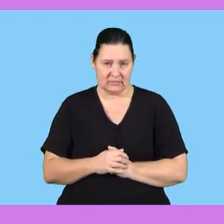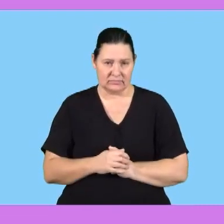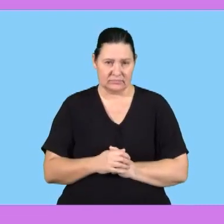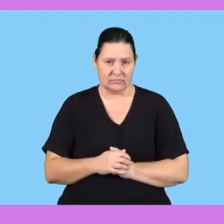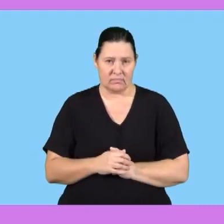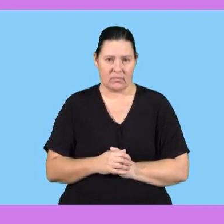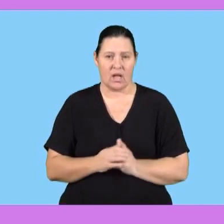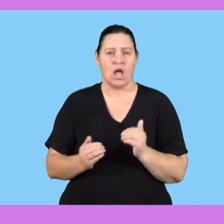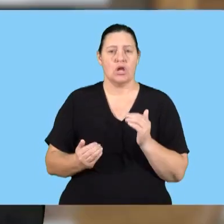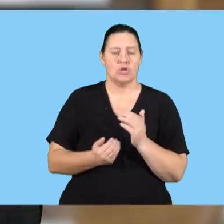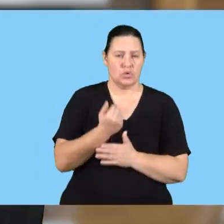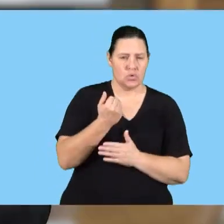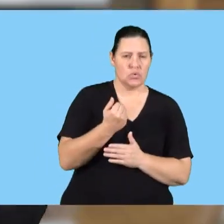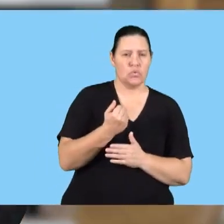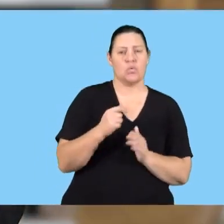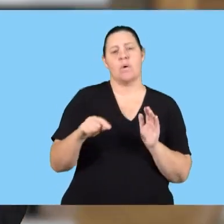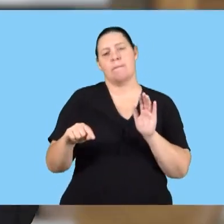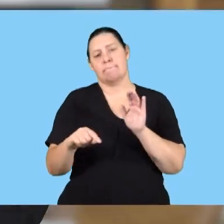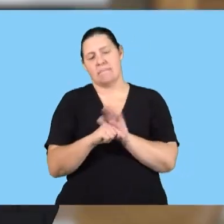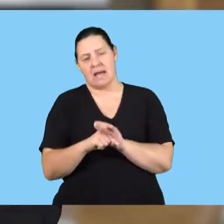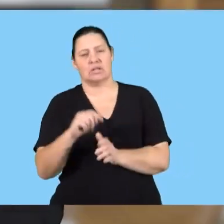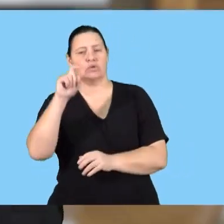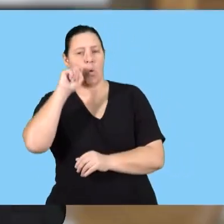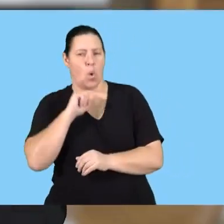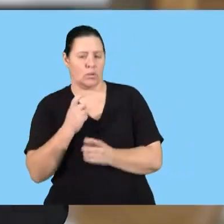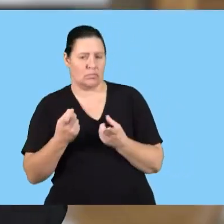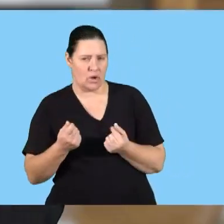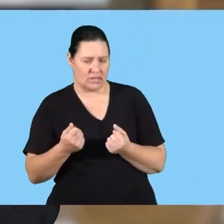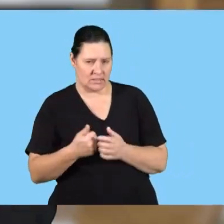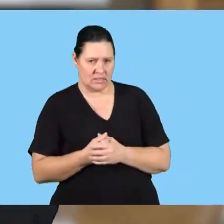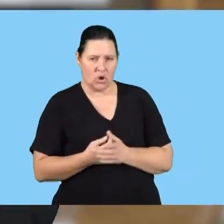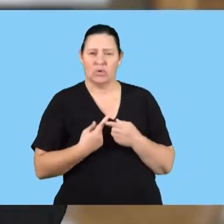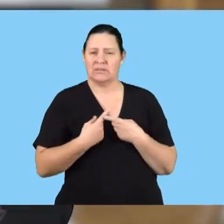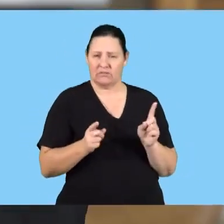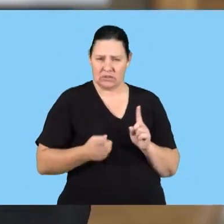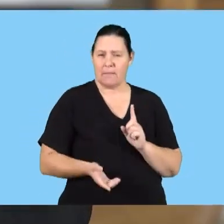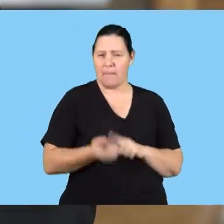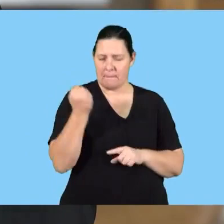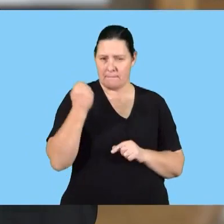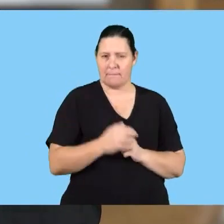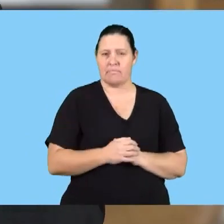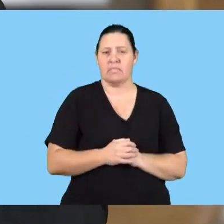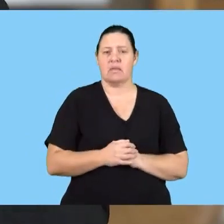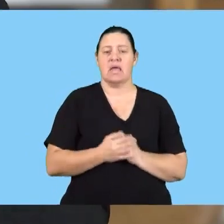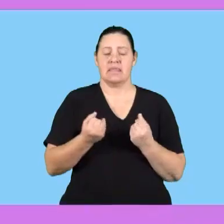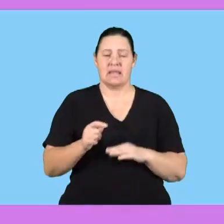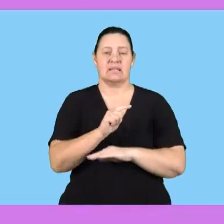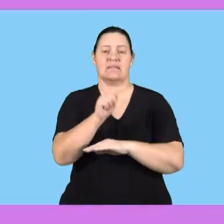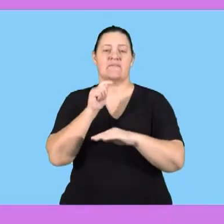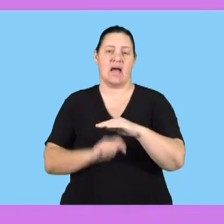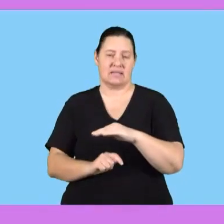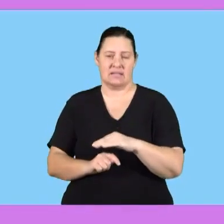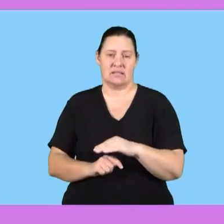So basically new price minus old price. So first of all, I establish my difference. I get the difference, right? And